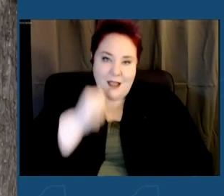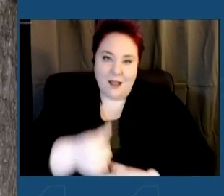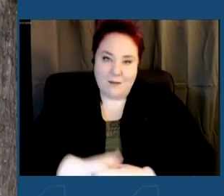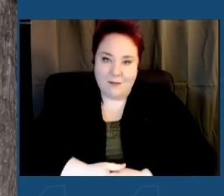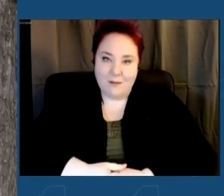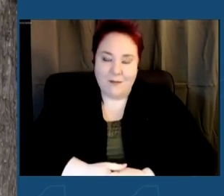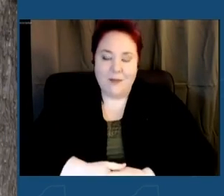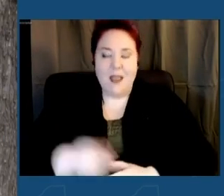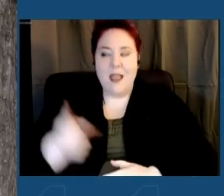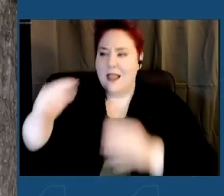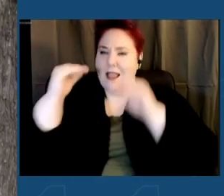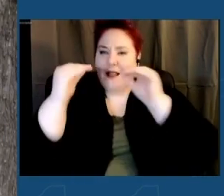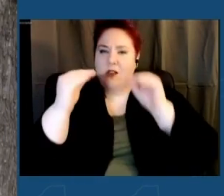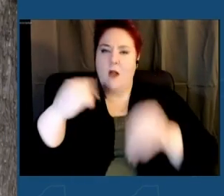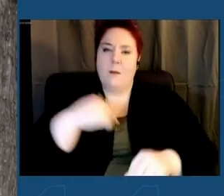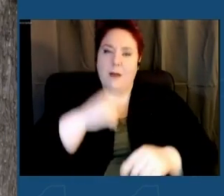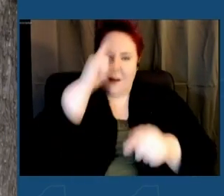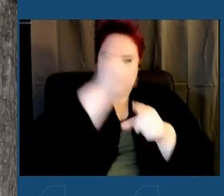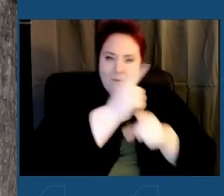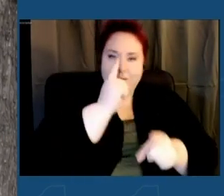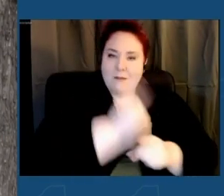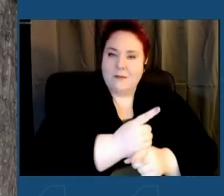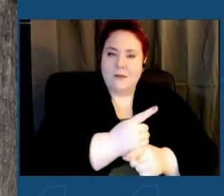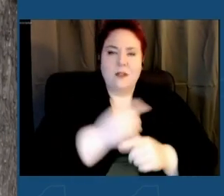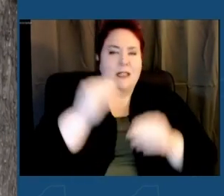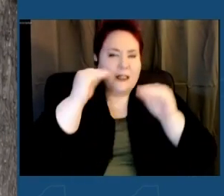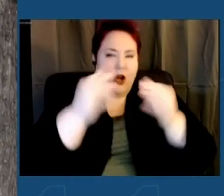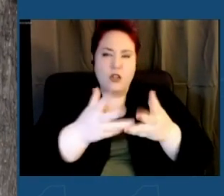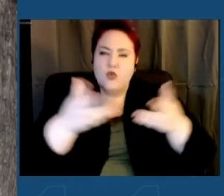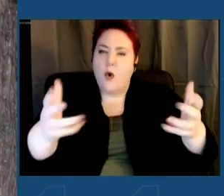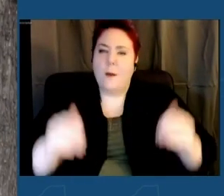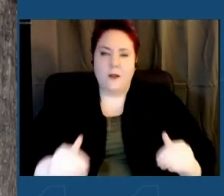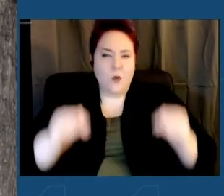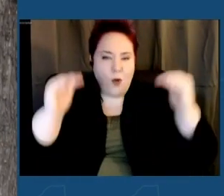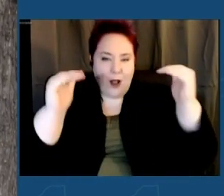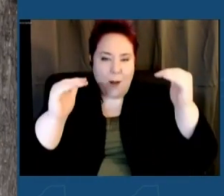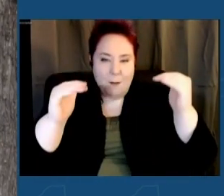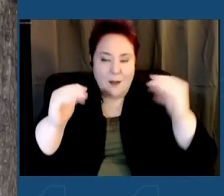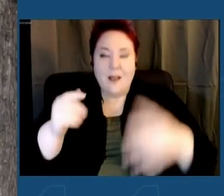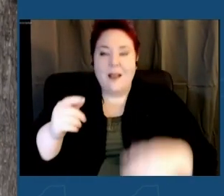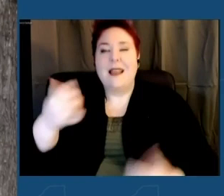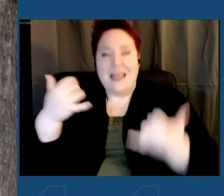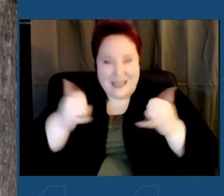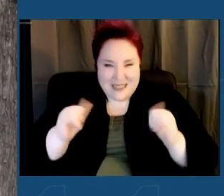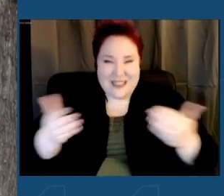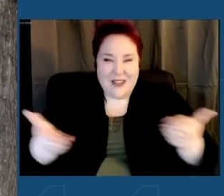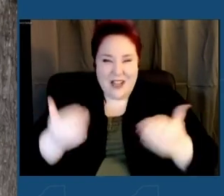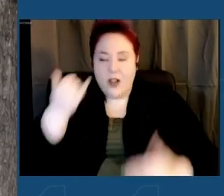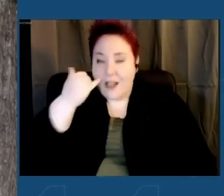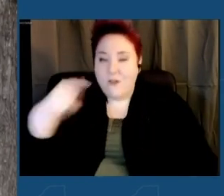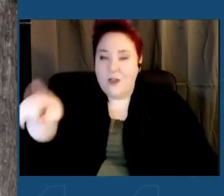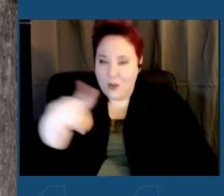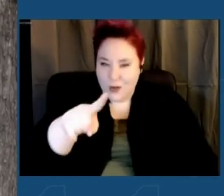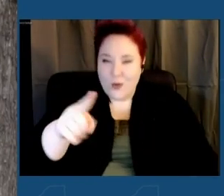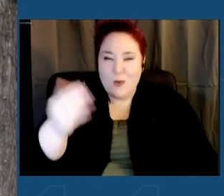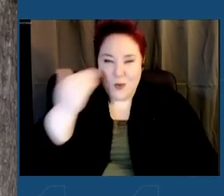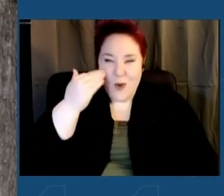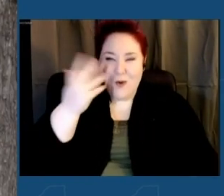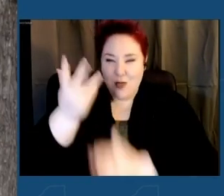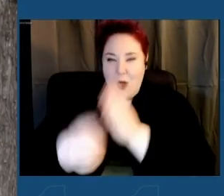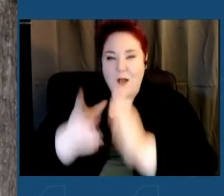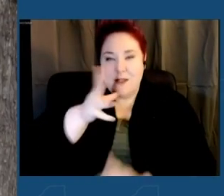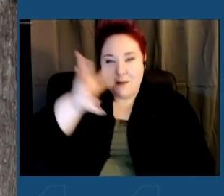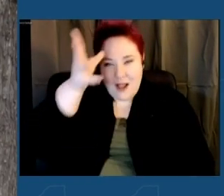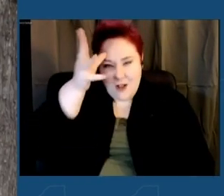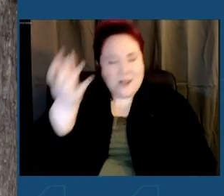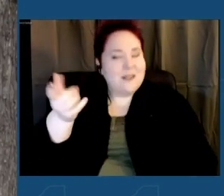siblings so much growing up. He's still here today. Those of you who've lost parents who are close to know what I mean. He's still here with me.